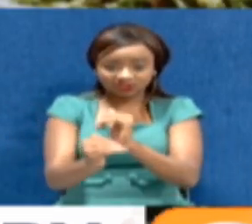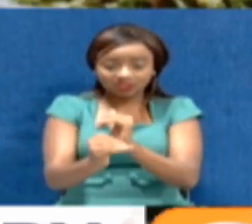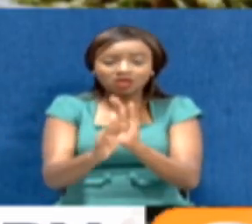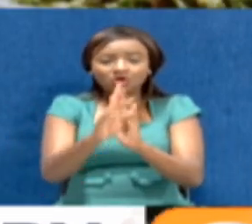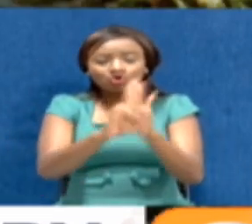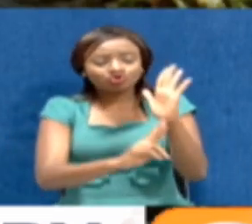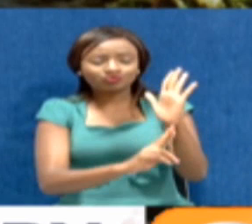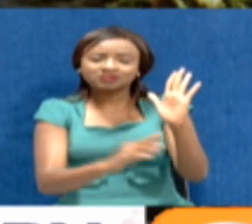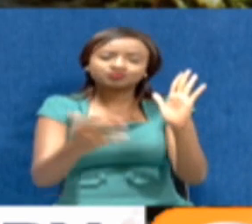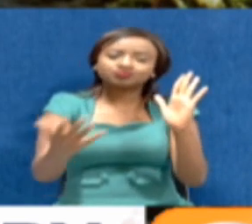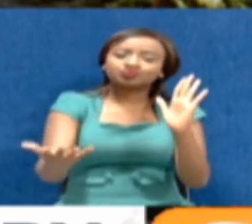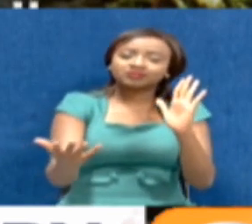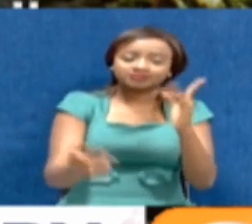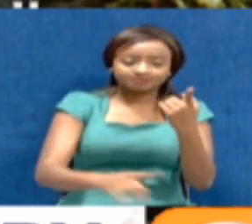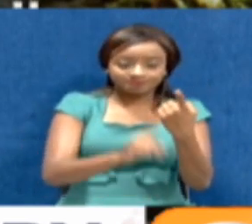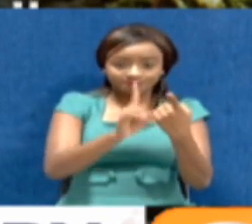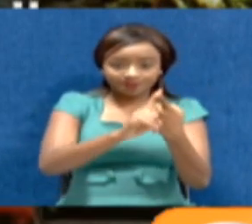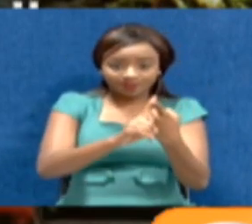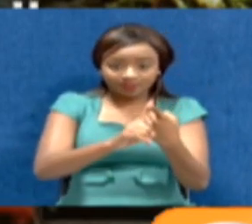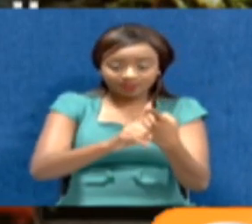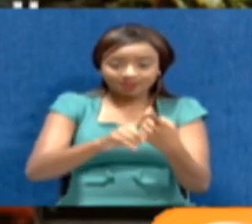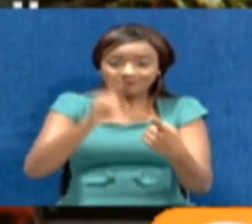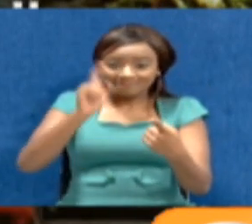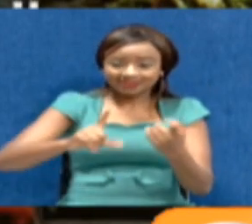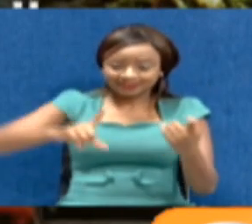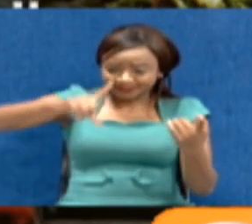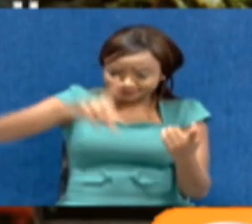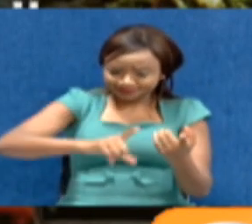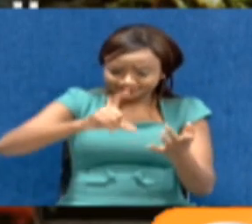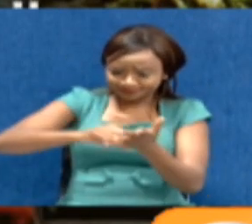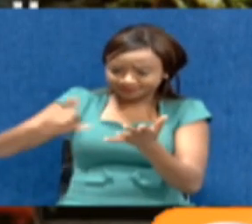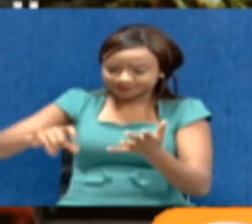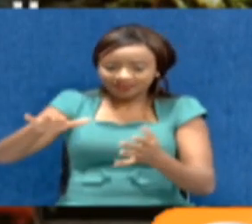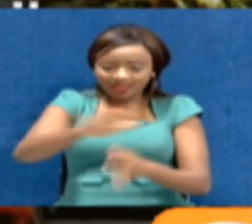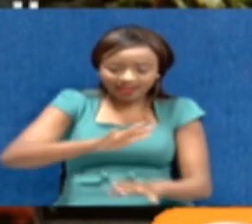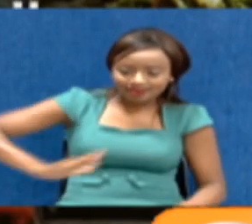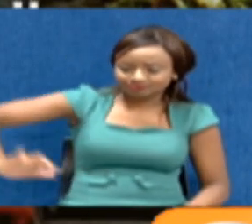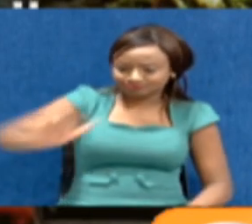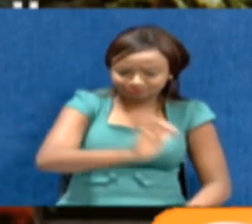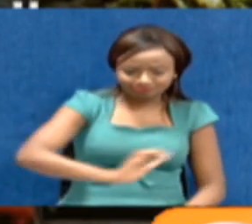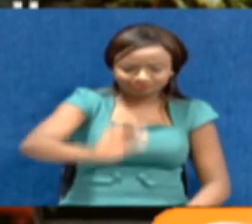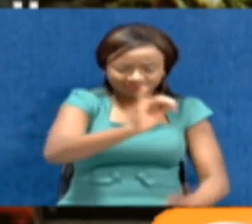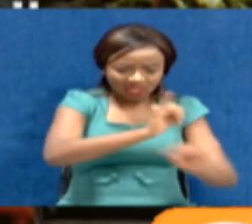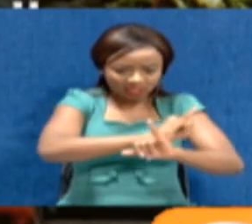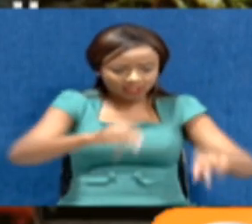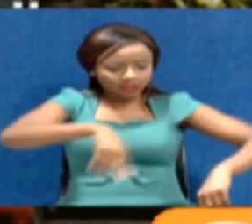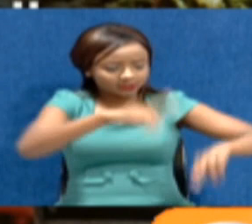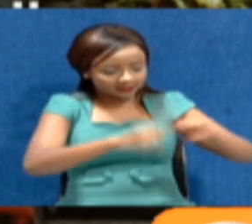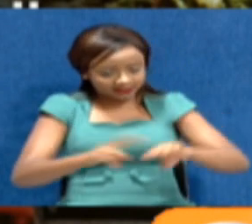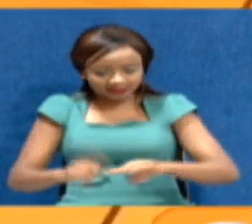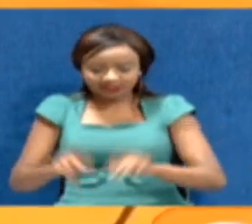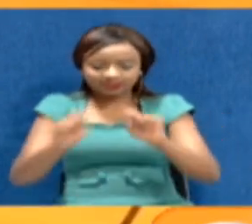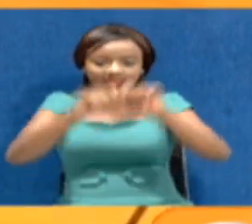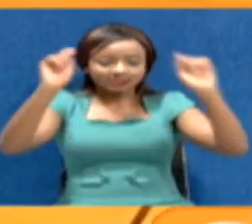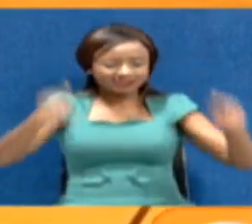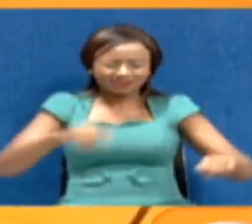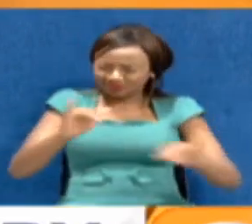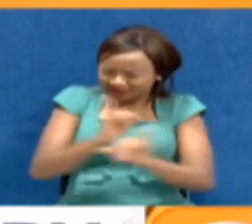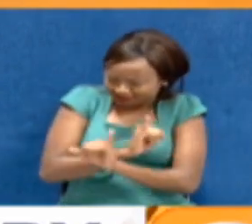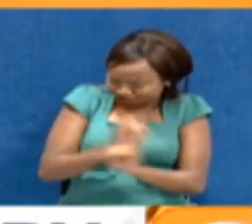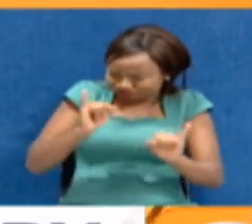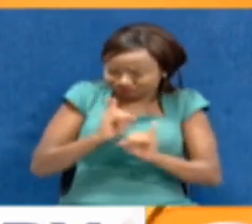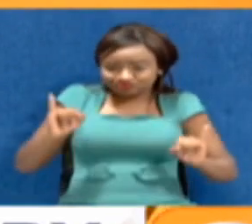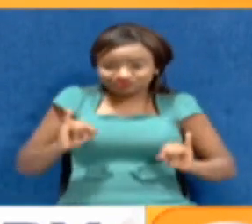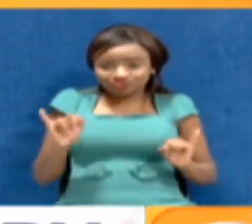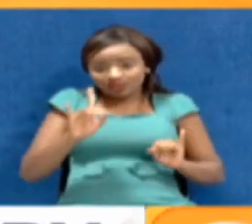protocols, hotels are expected to regularly disinfect and sanitize food serving stations. Dining tables, chairs, and bar stools will be separated at